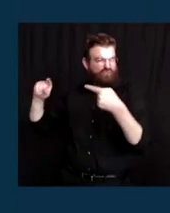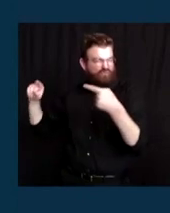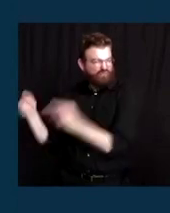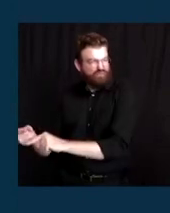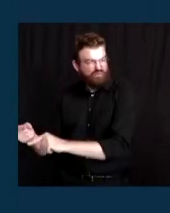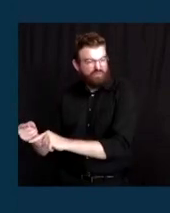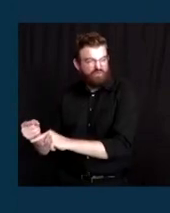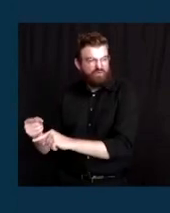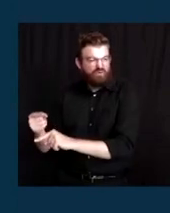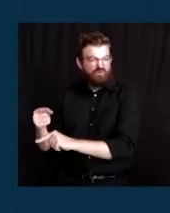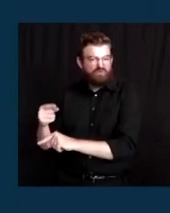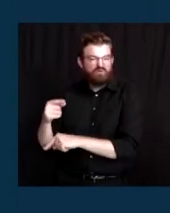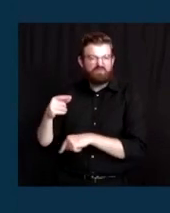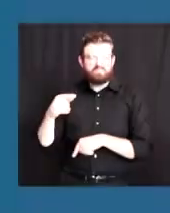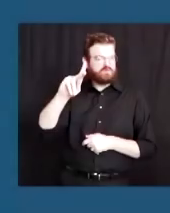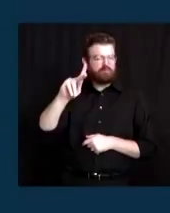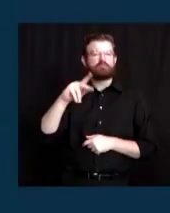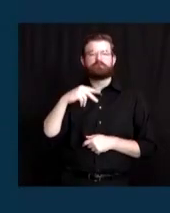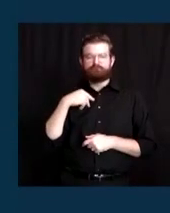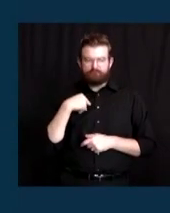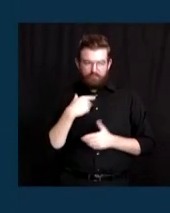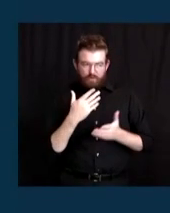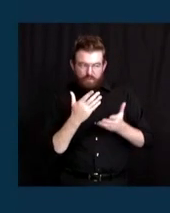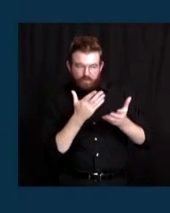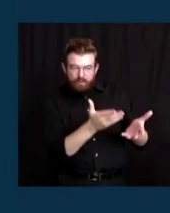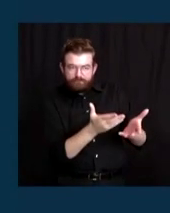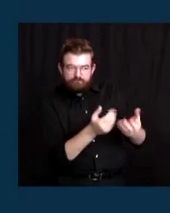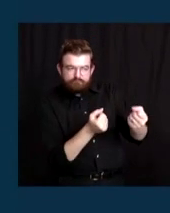their home in North Brunswick. This is an